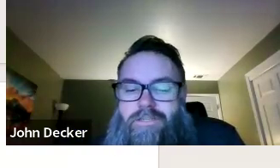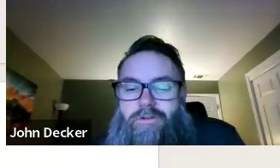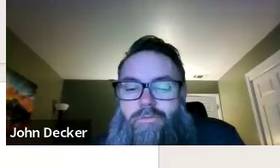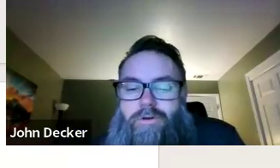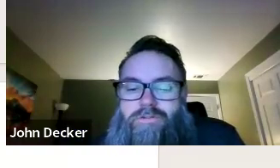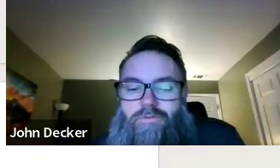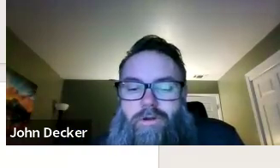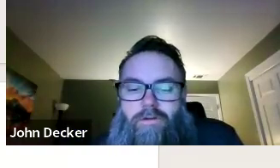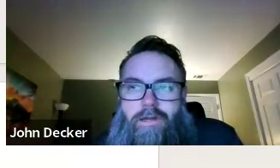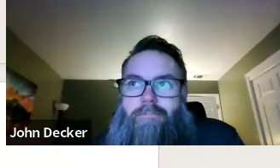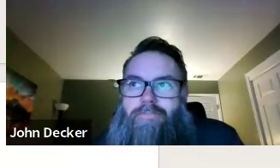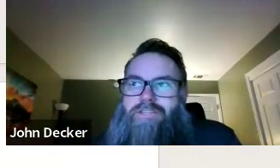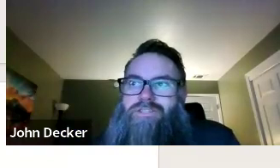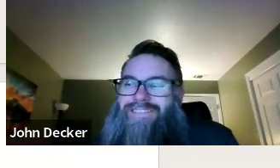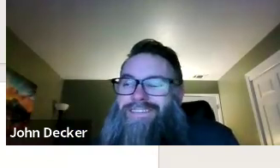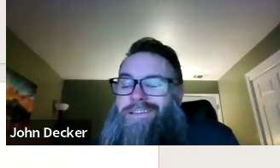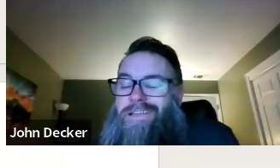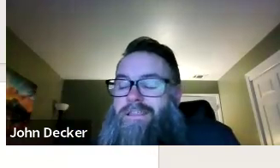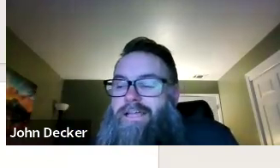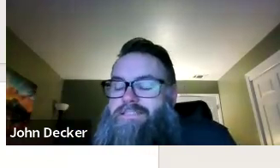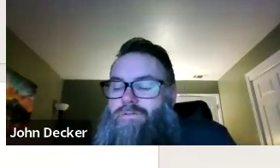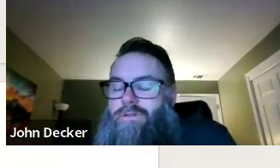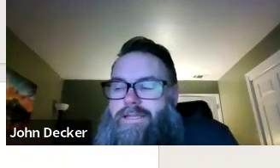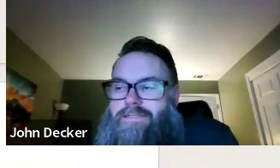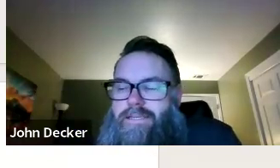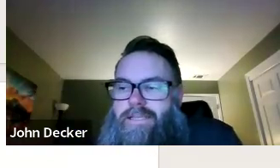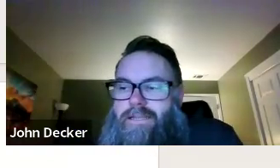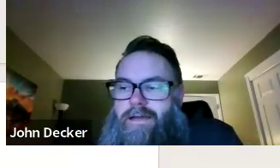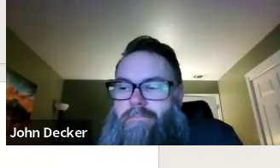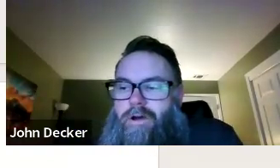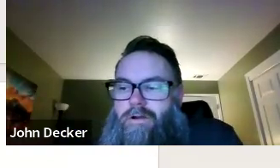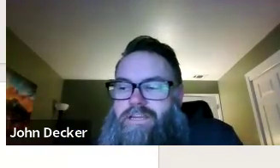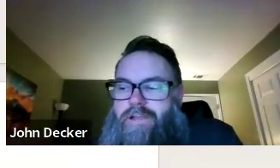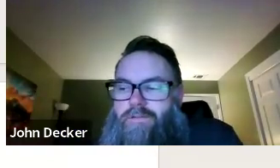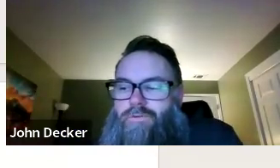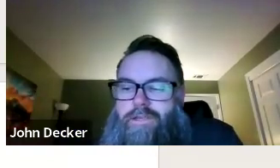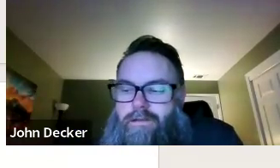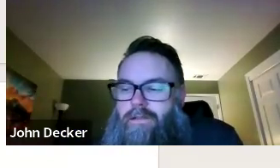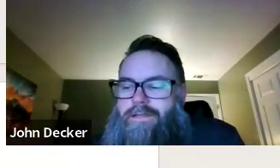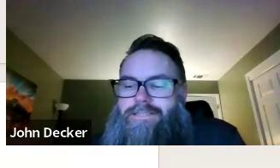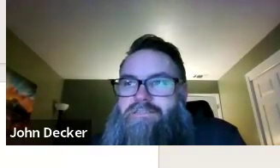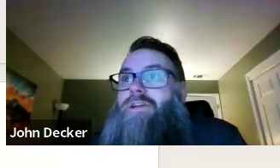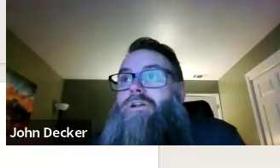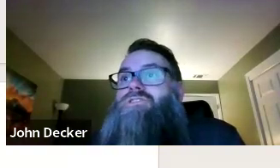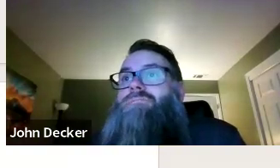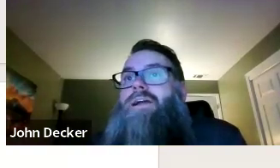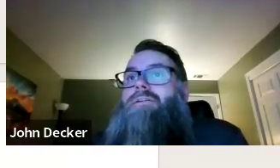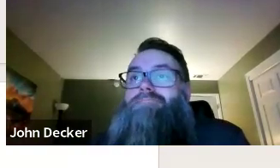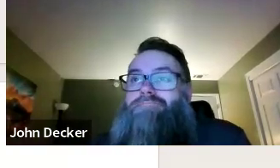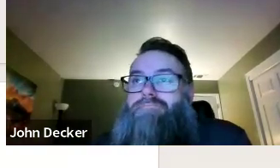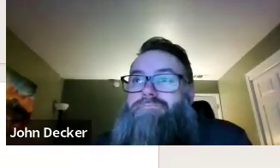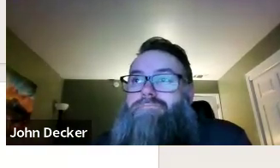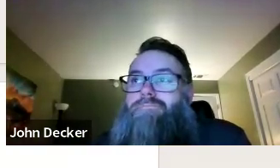right now, which is another remote support agency that's utilized in our state of California assistive